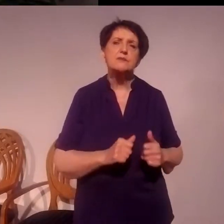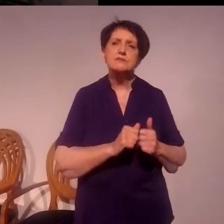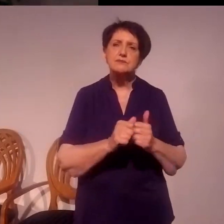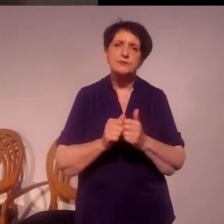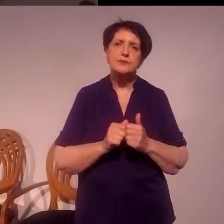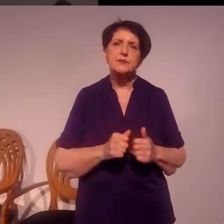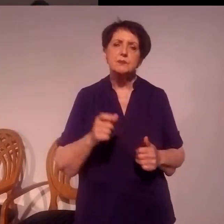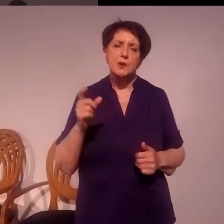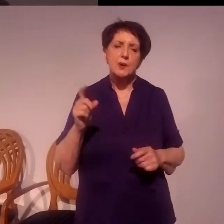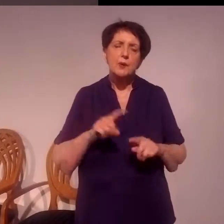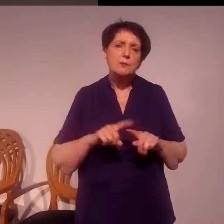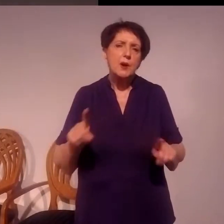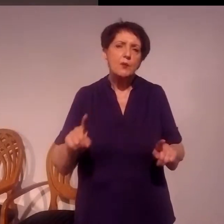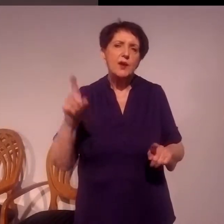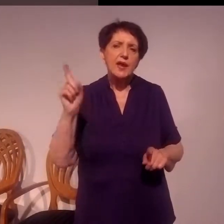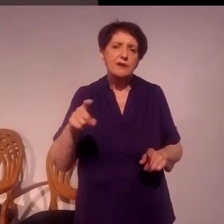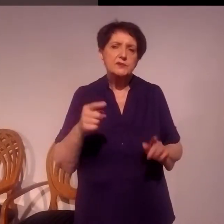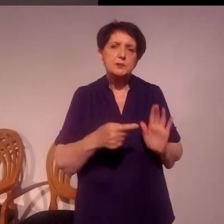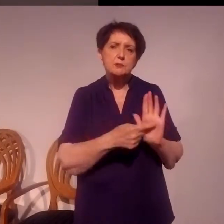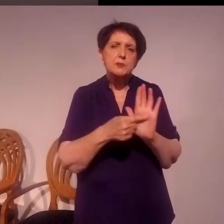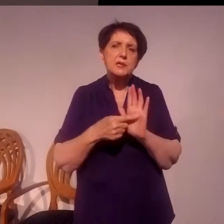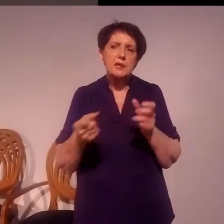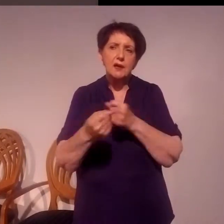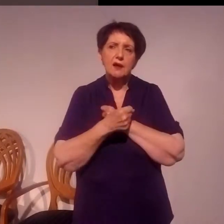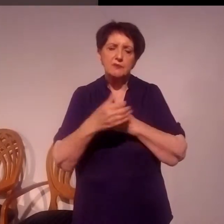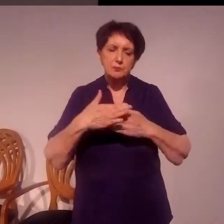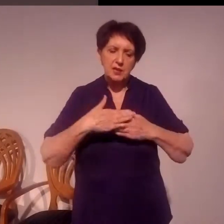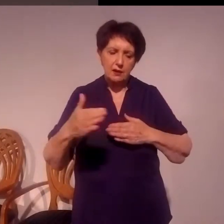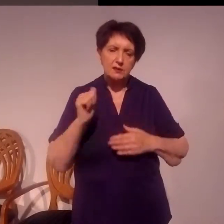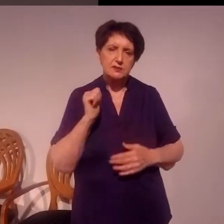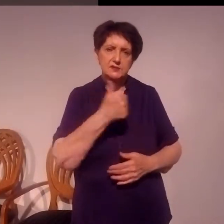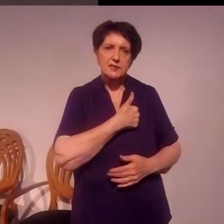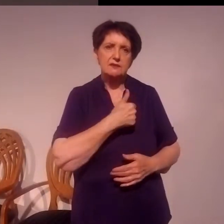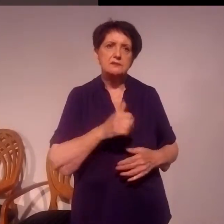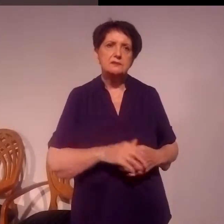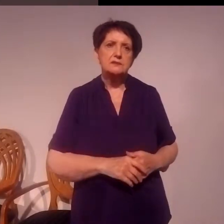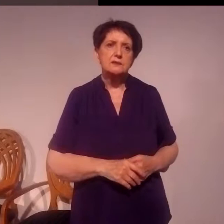got to be love beyond ourselves.